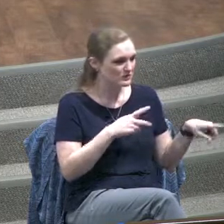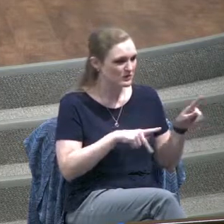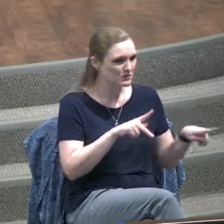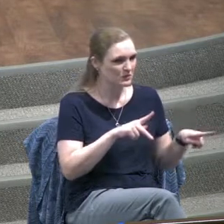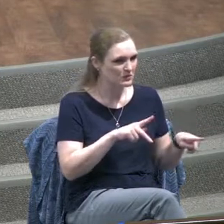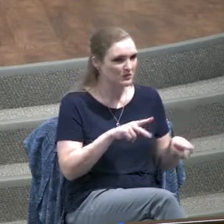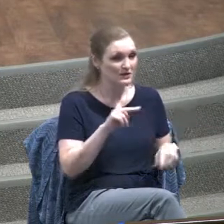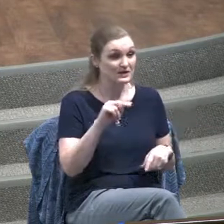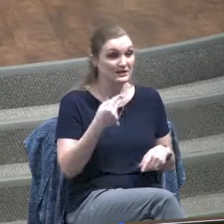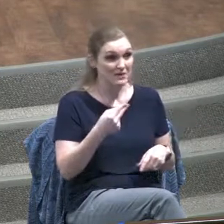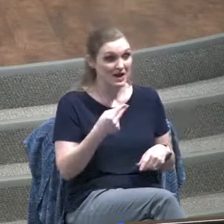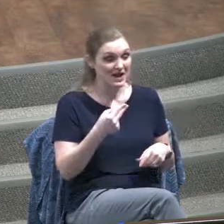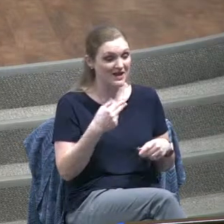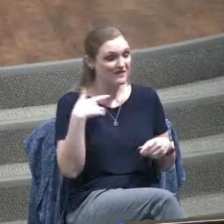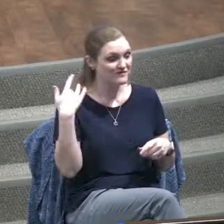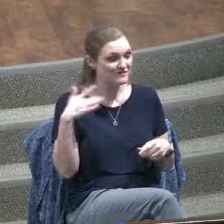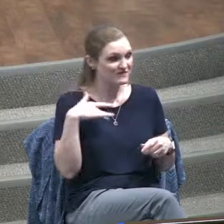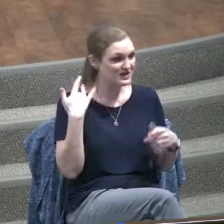Nehemiah is burdened.